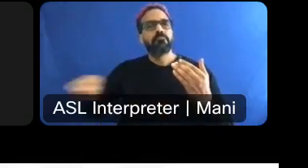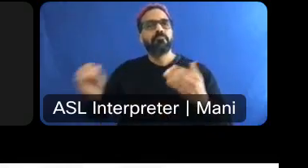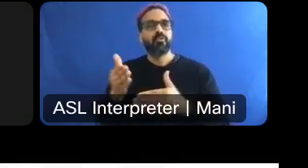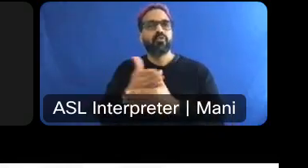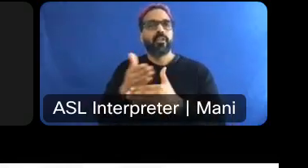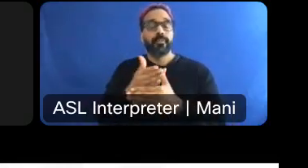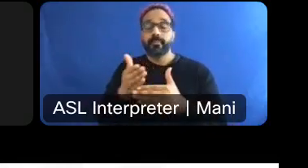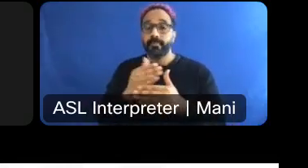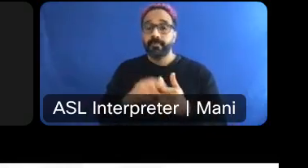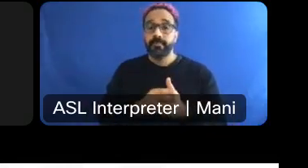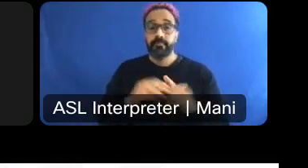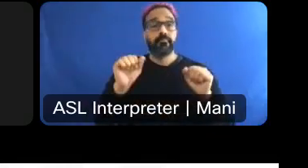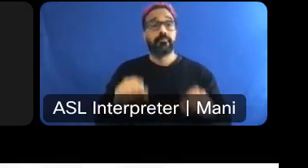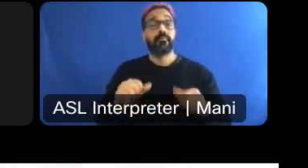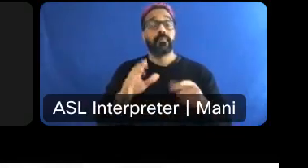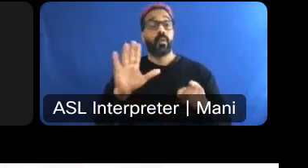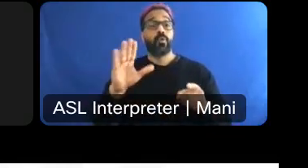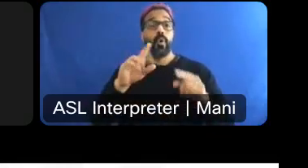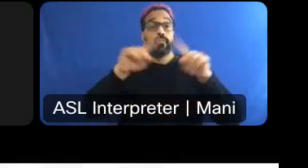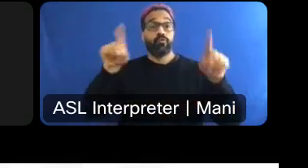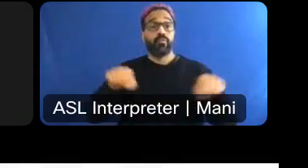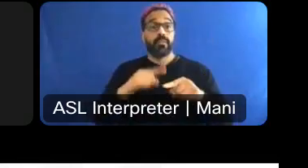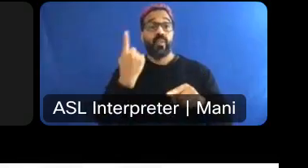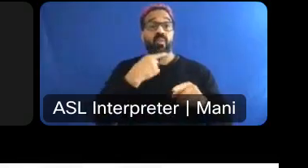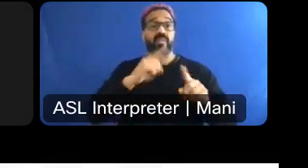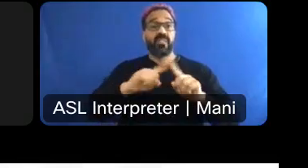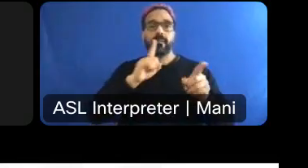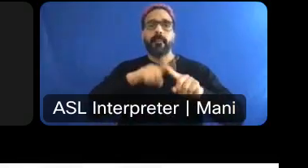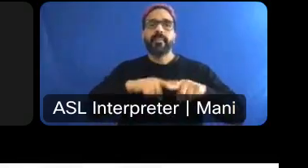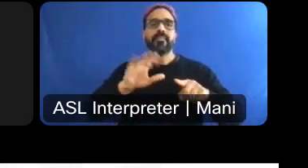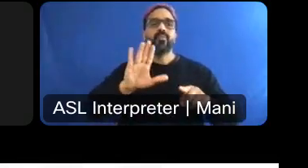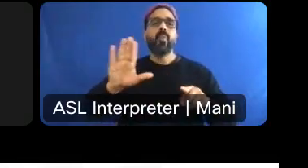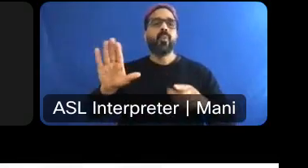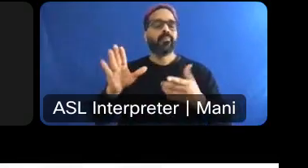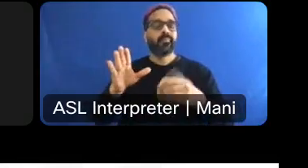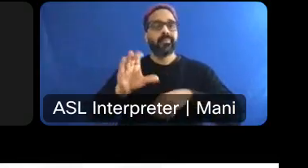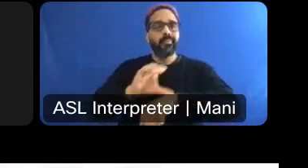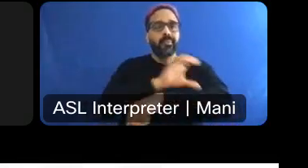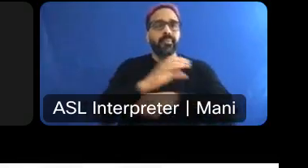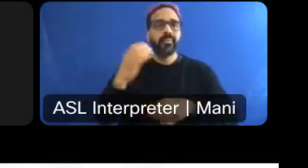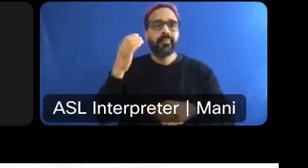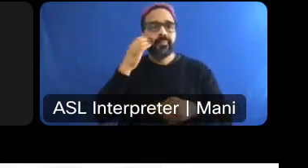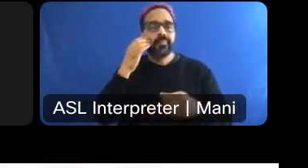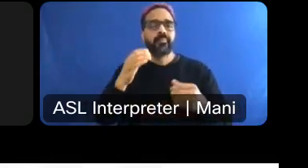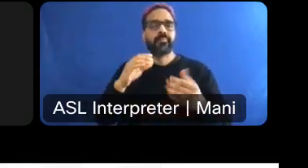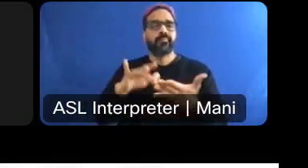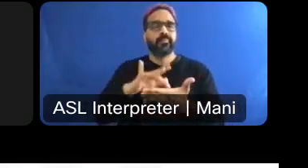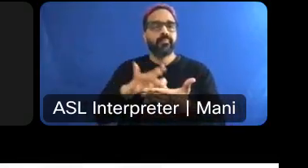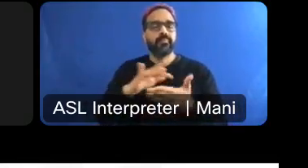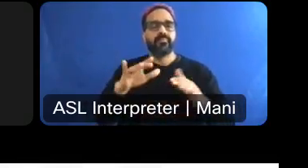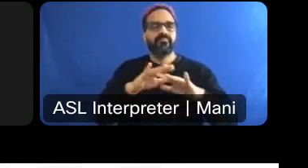different depending on what kind of device you are using, and usually the chat box can be found at the bottom right of the